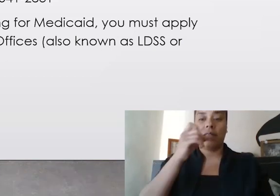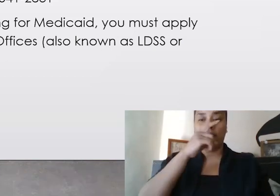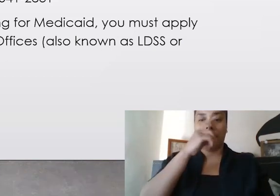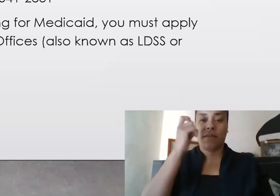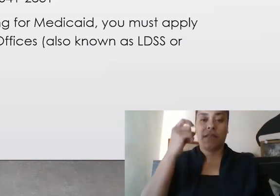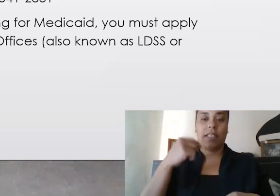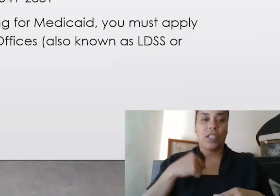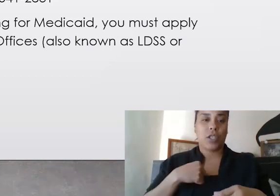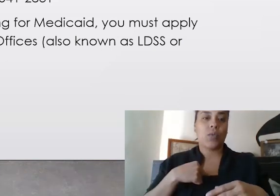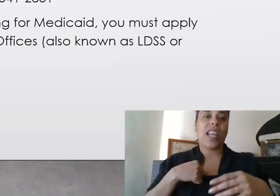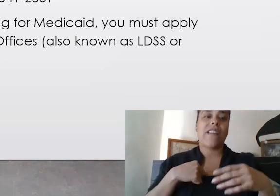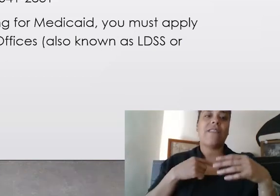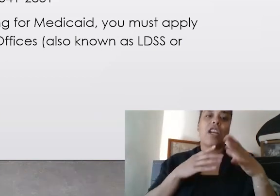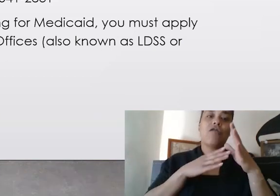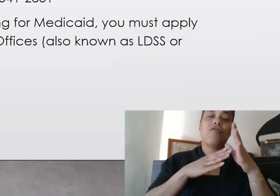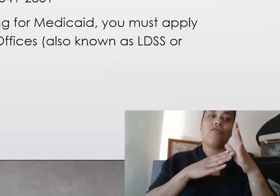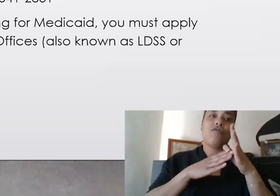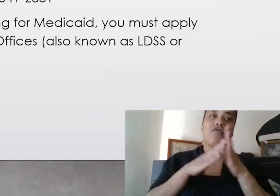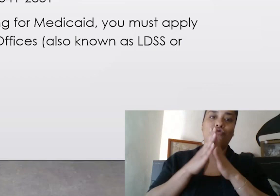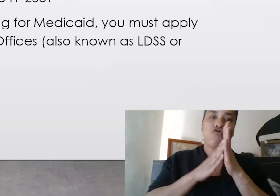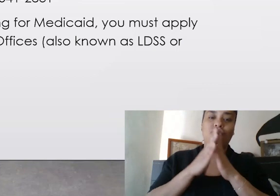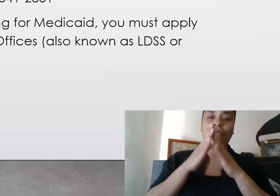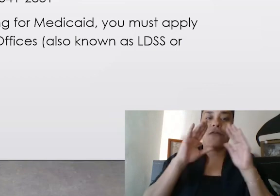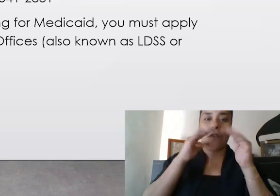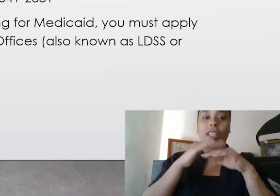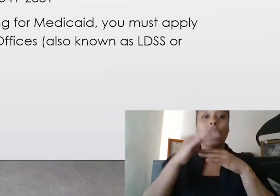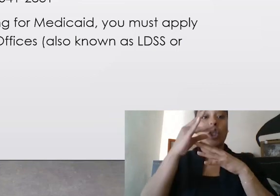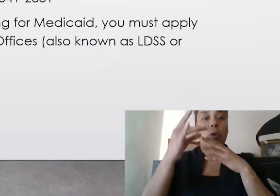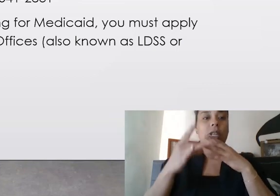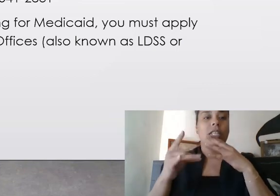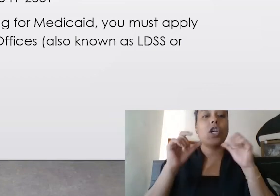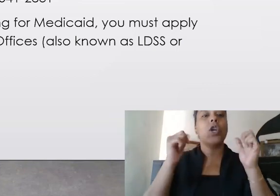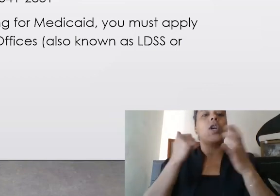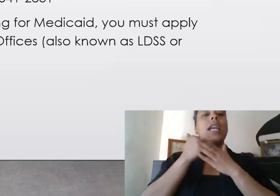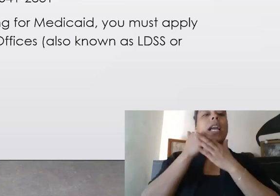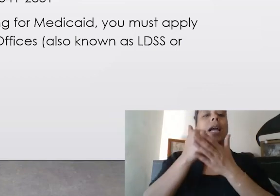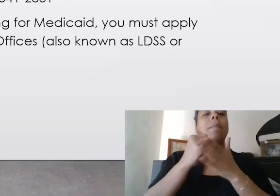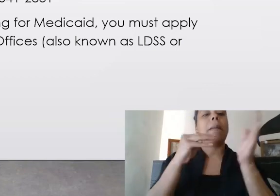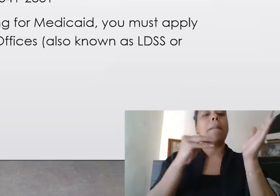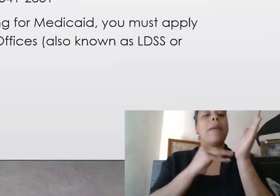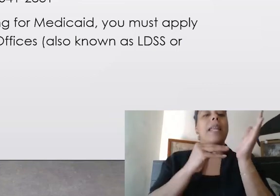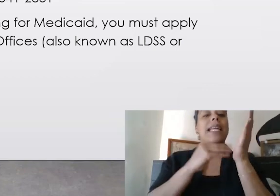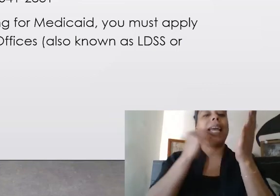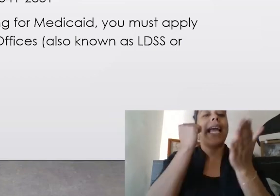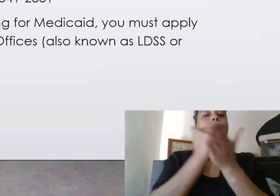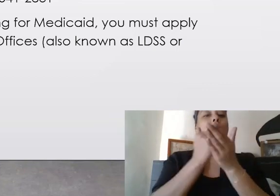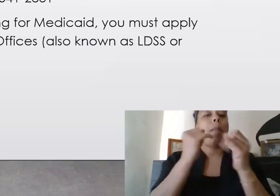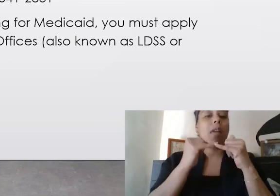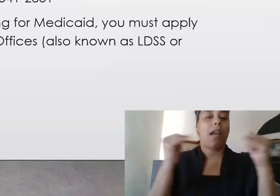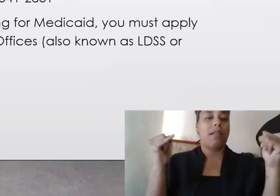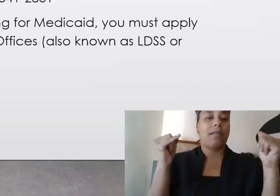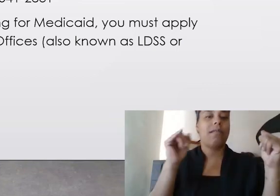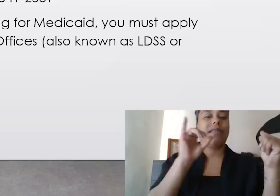choice driven, you can contact the Medicaid helpline at that number